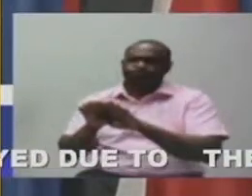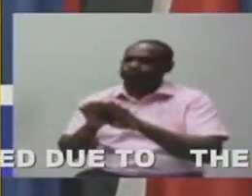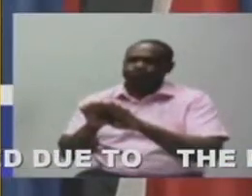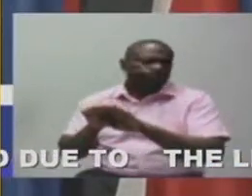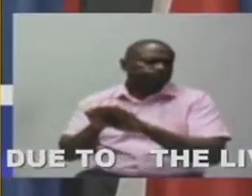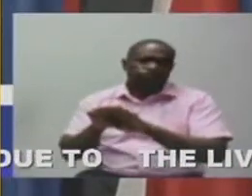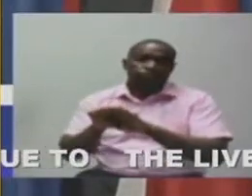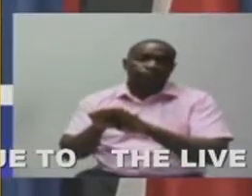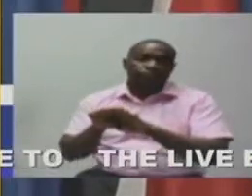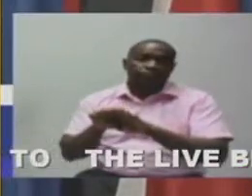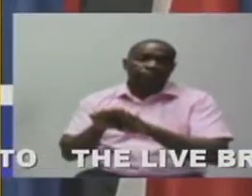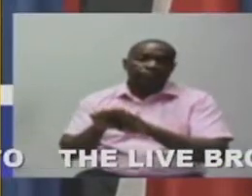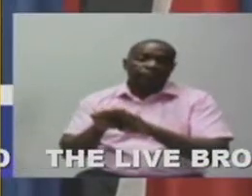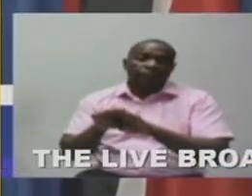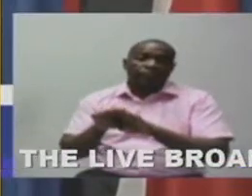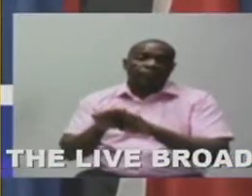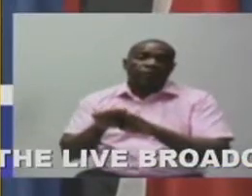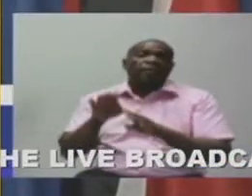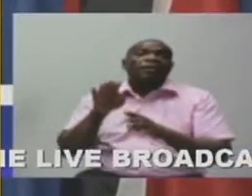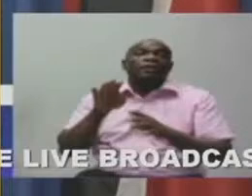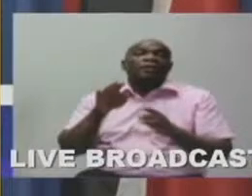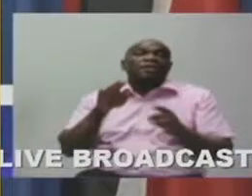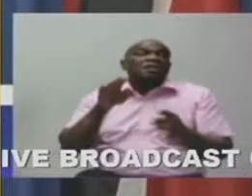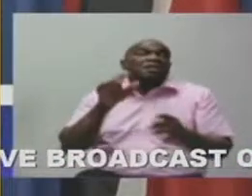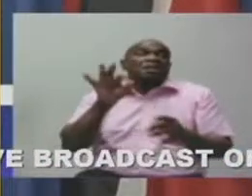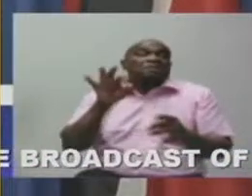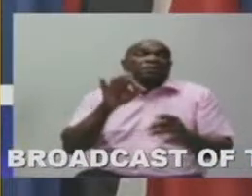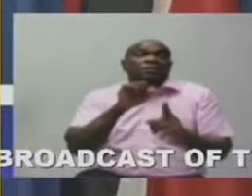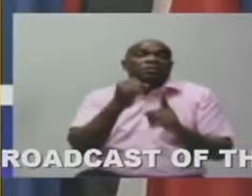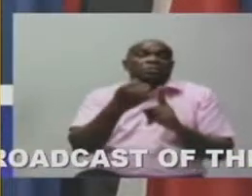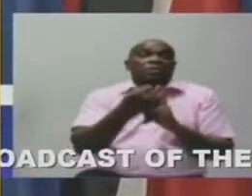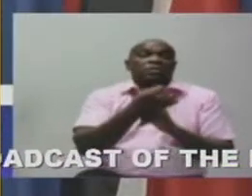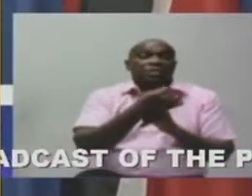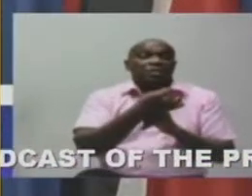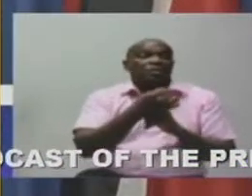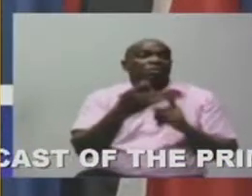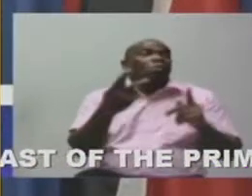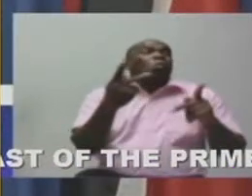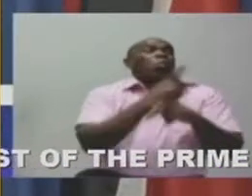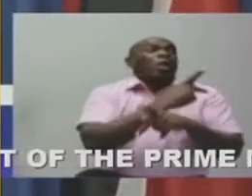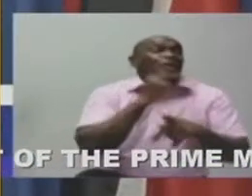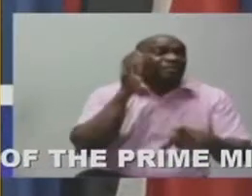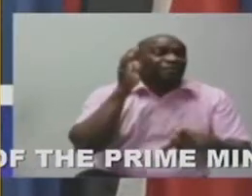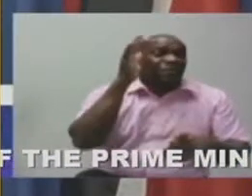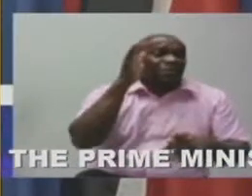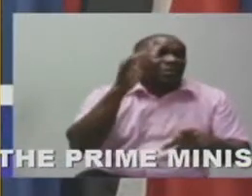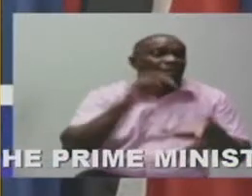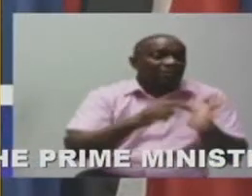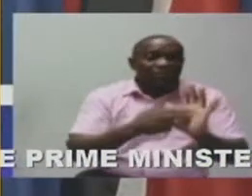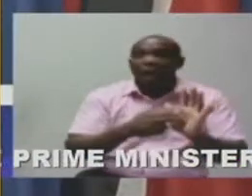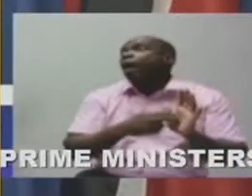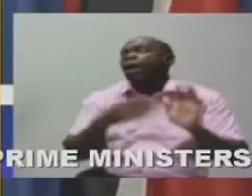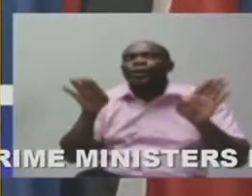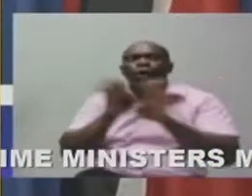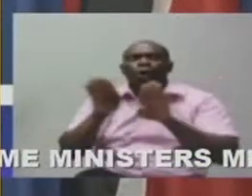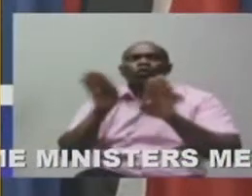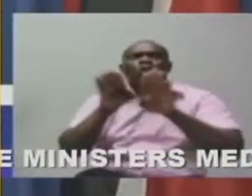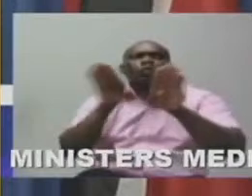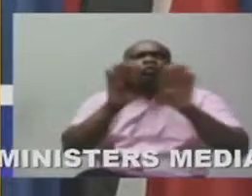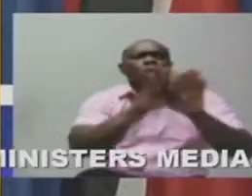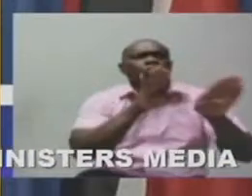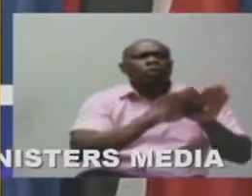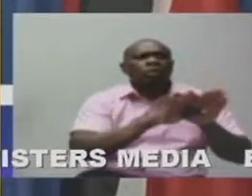worsens beyond where it is now, we ought not to see the solution to that, the first action, as